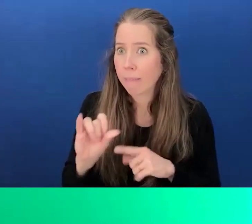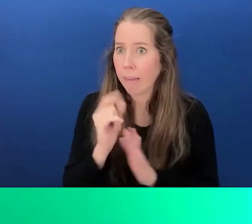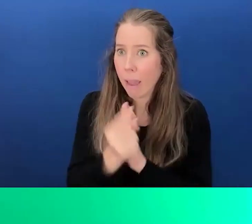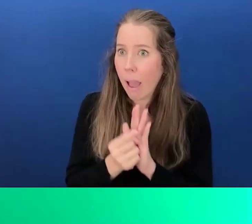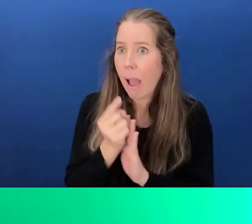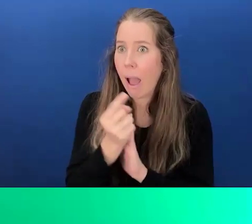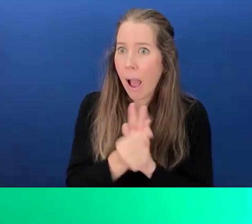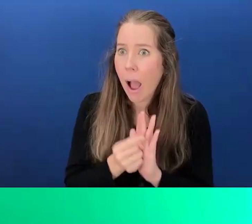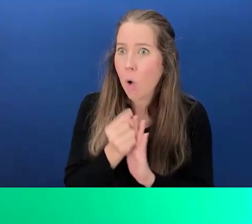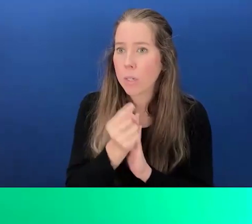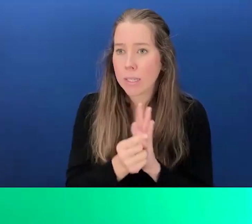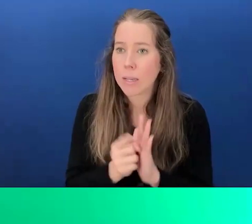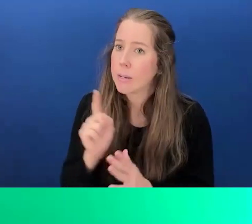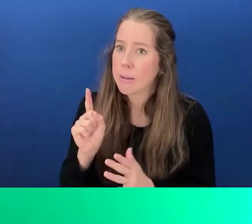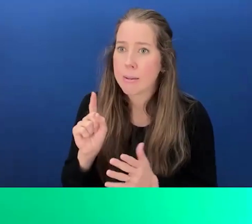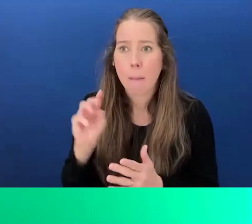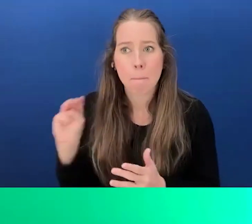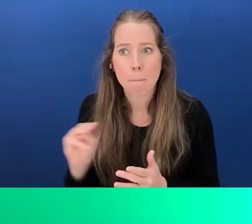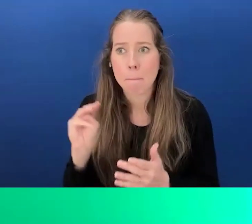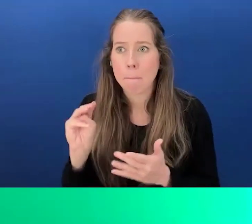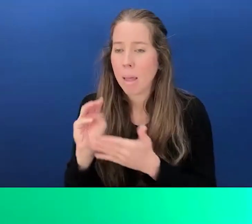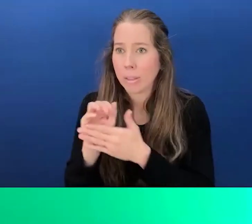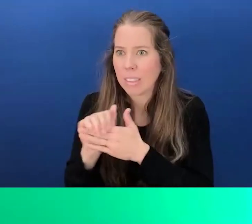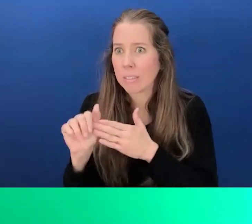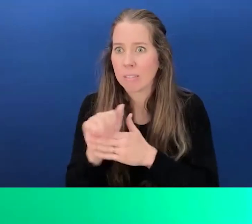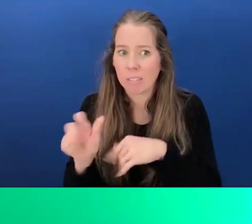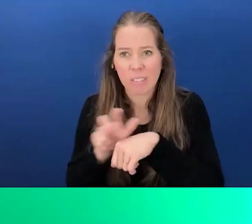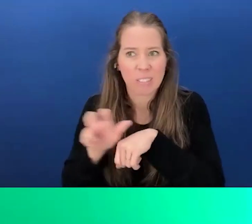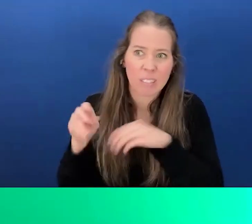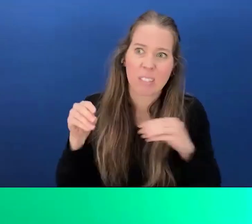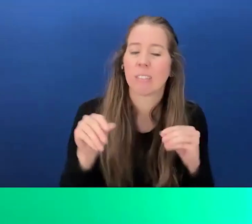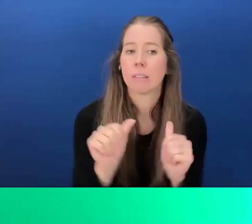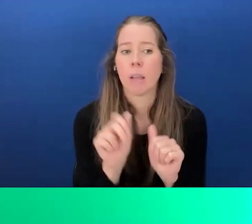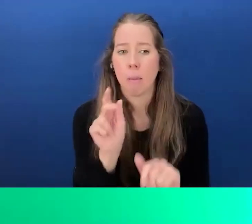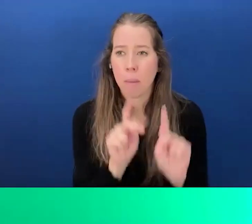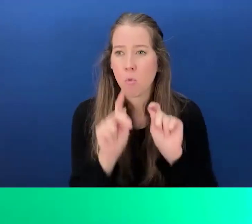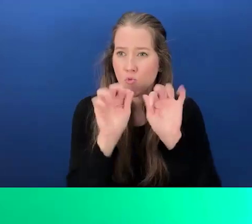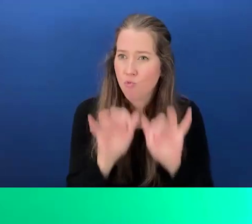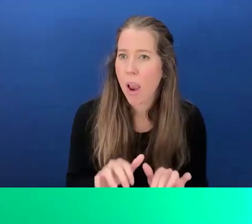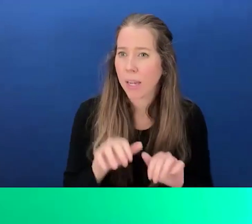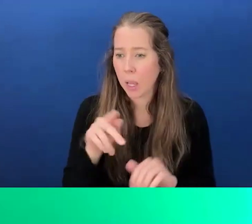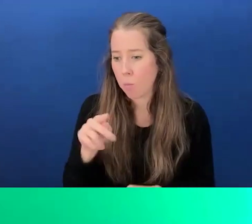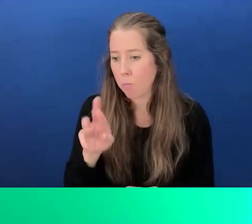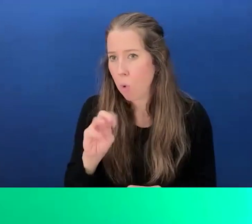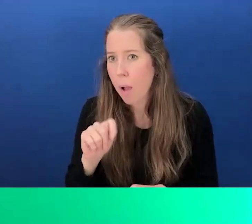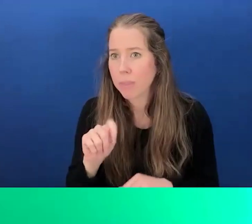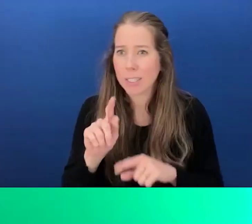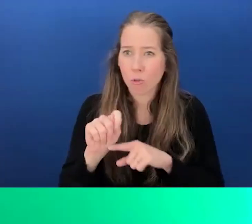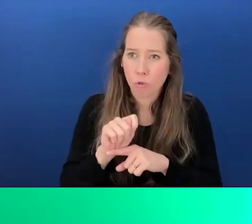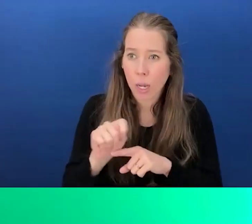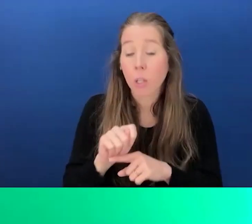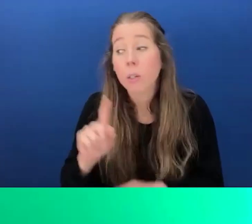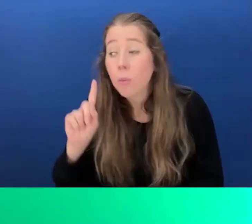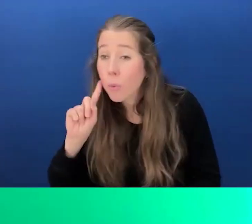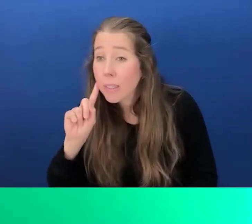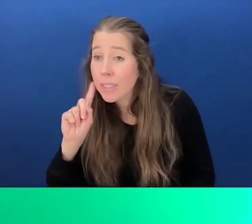hours, millions of dollars of people sitting down and writing these prompts and like doing all that training. So it might seem thoughtful,